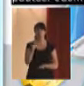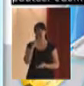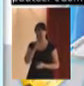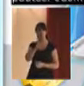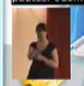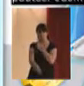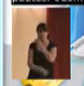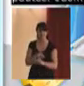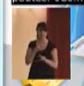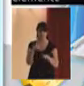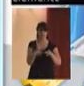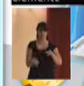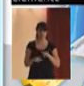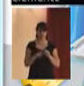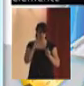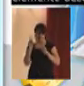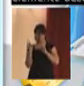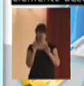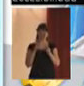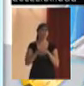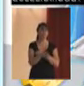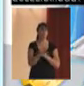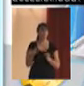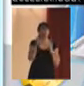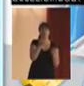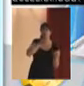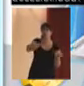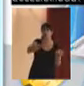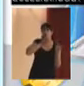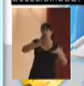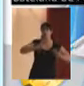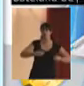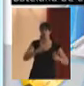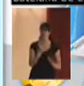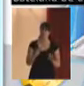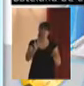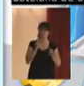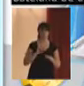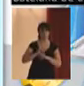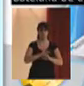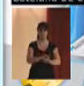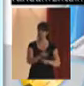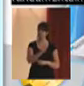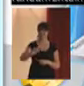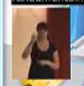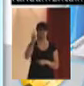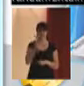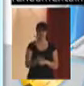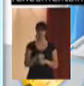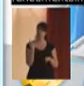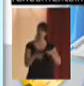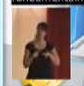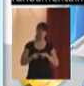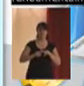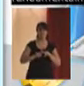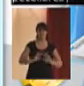requirements. And how can we face this from an accessibility point of view? Well, we have to provide documentation and guide them. And what are